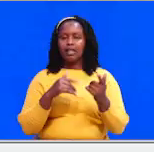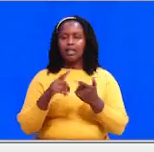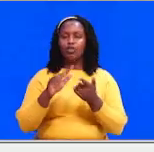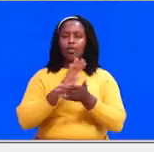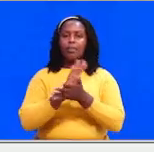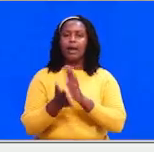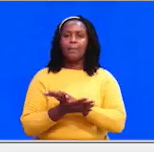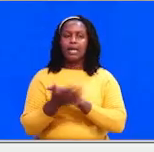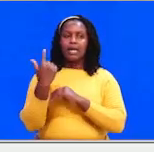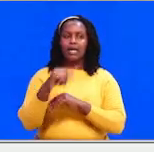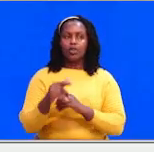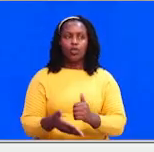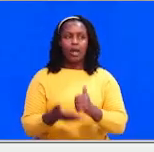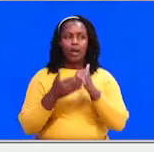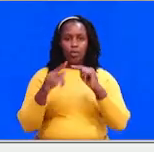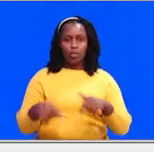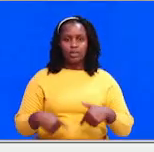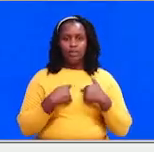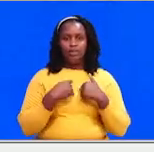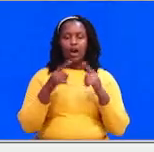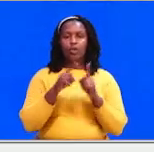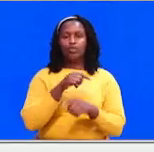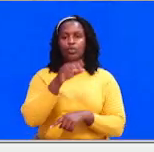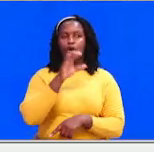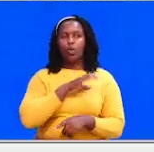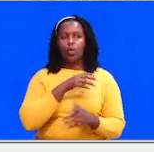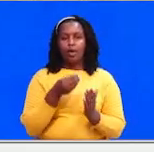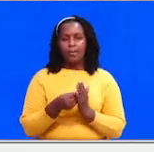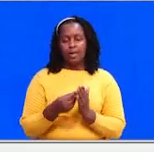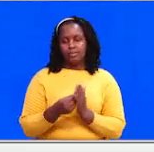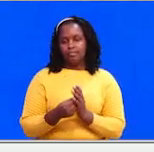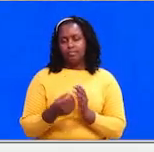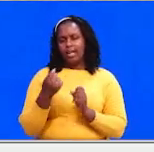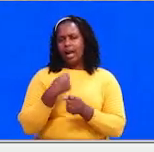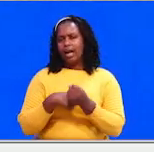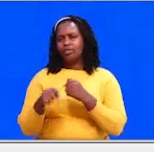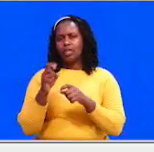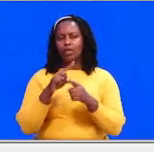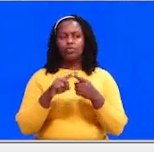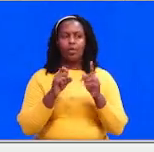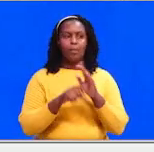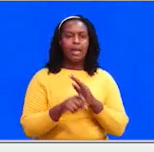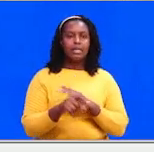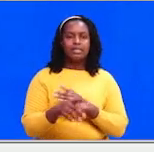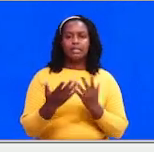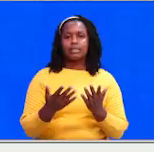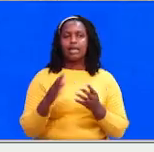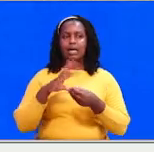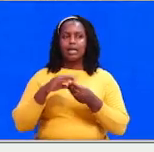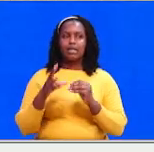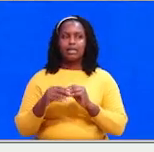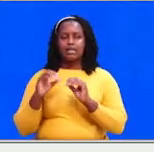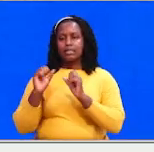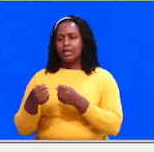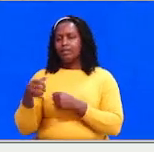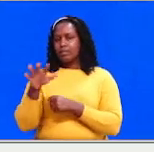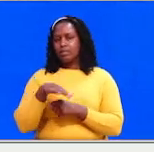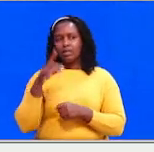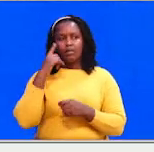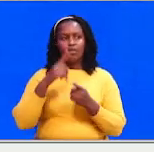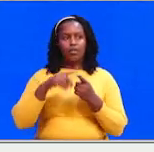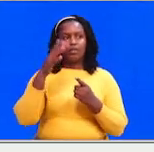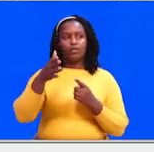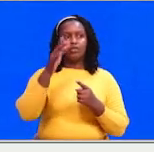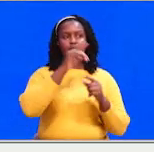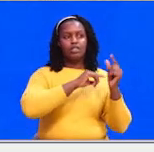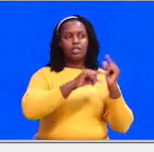also helping yourself and you're helping your pockets. Climate action, planting trees, yes, being sustainable, creating safe spaces for the future generation,